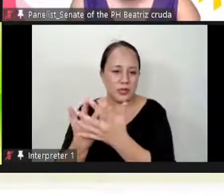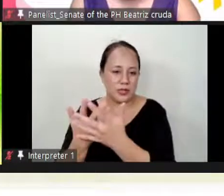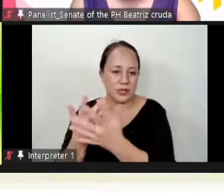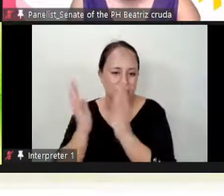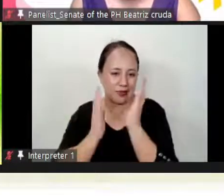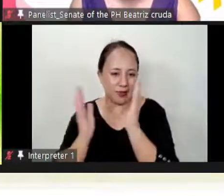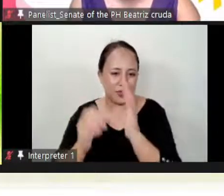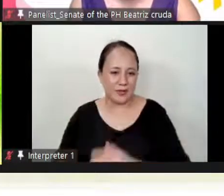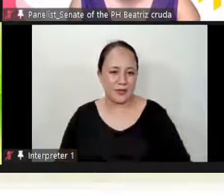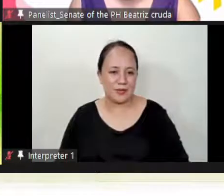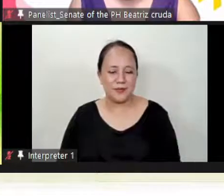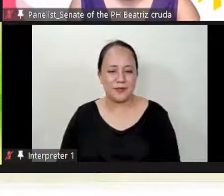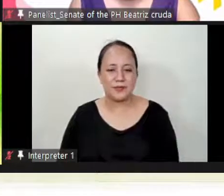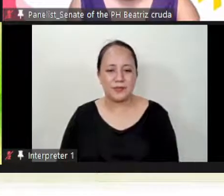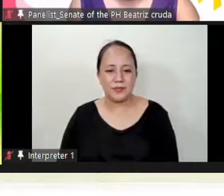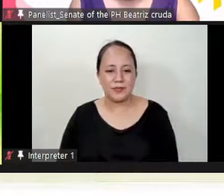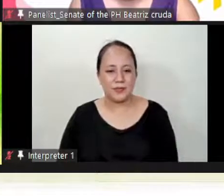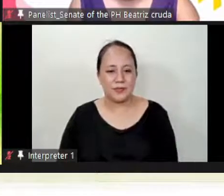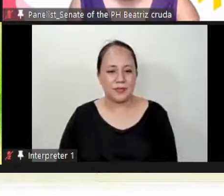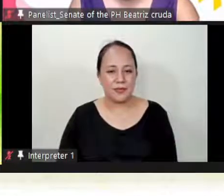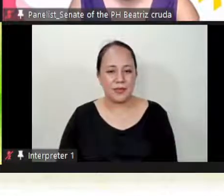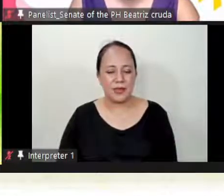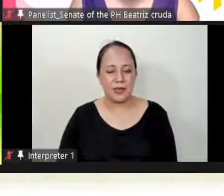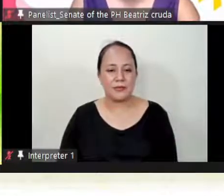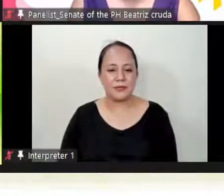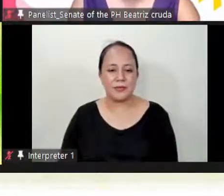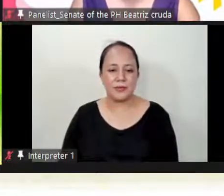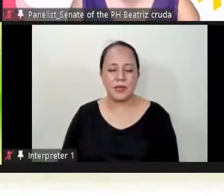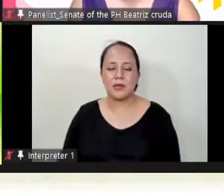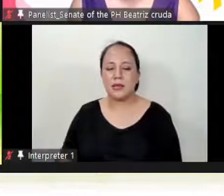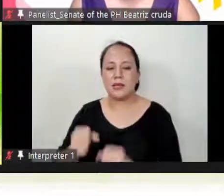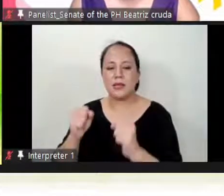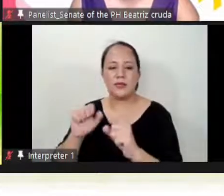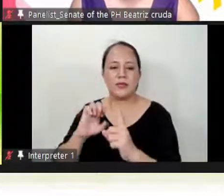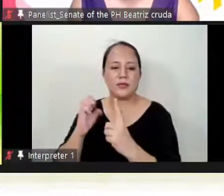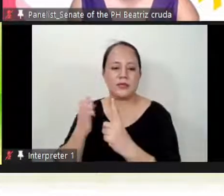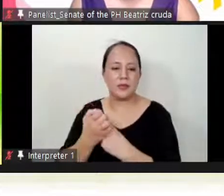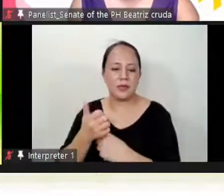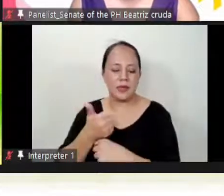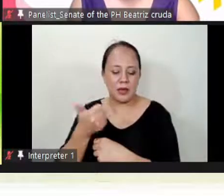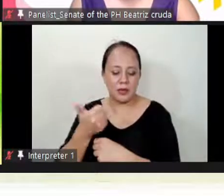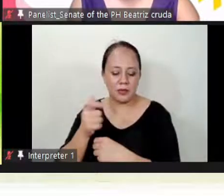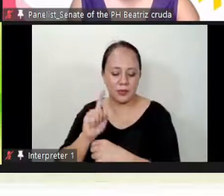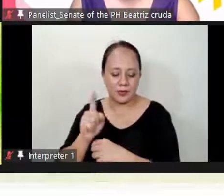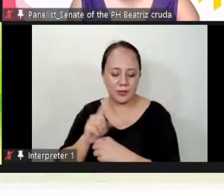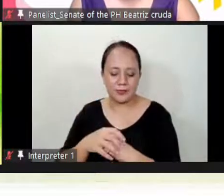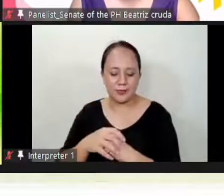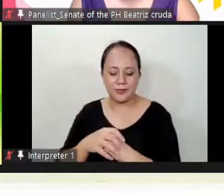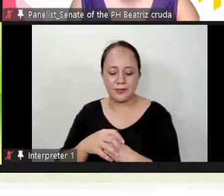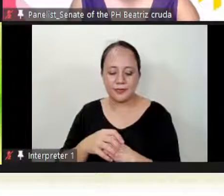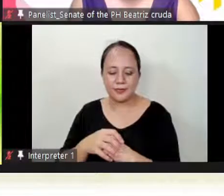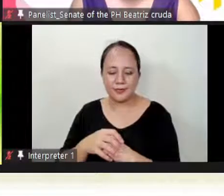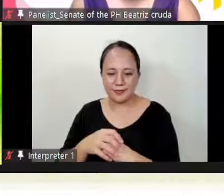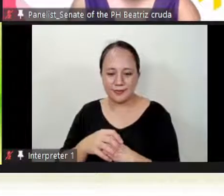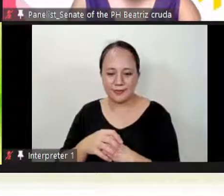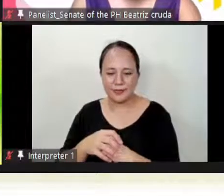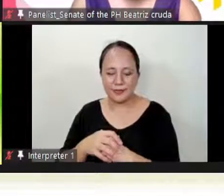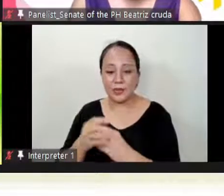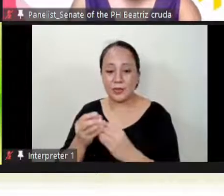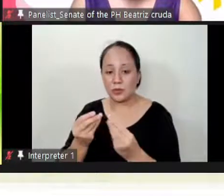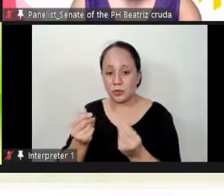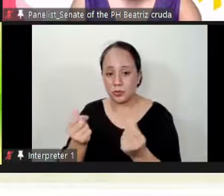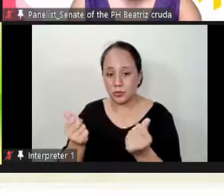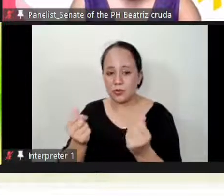services. So enabling the environment. Another thing is on the treatment